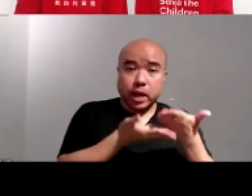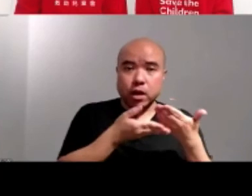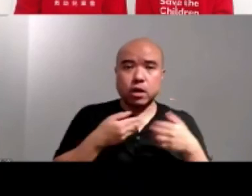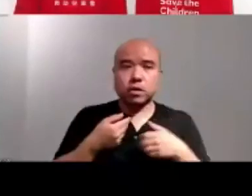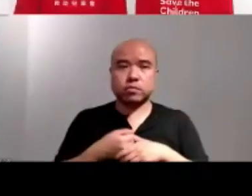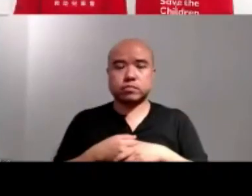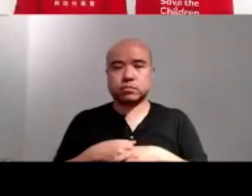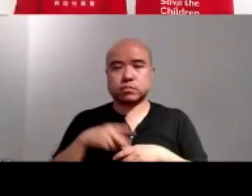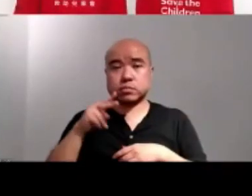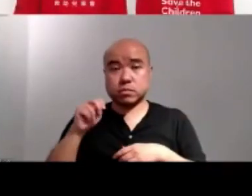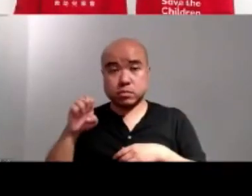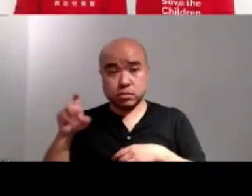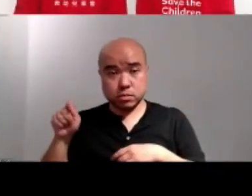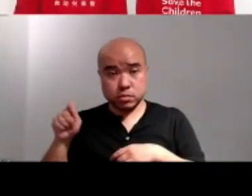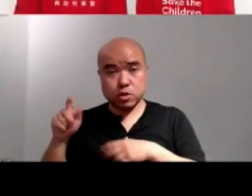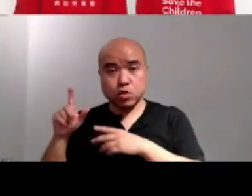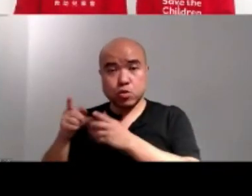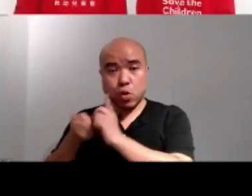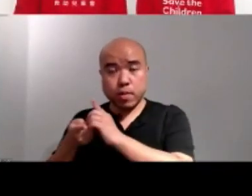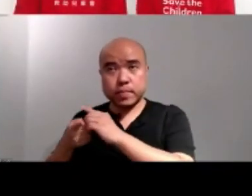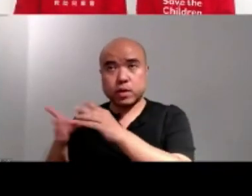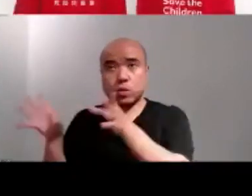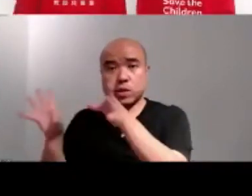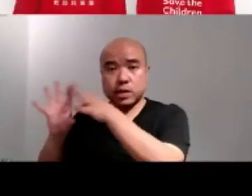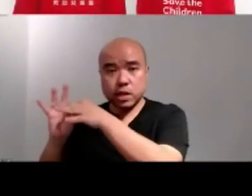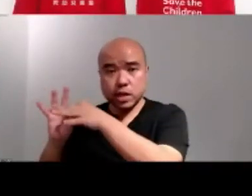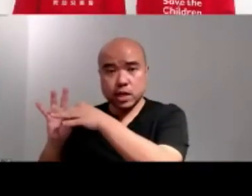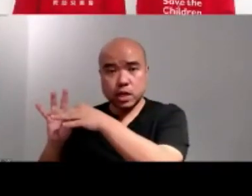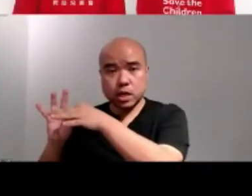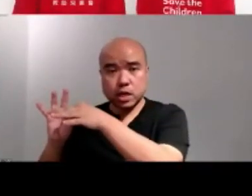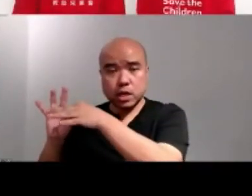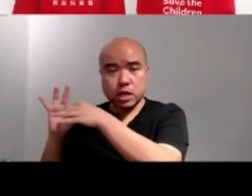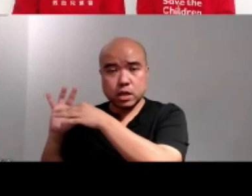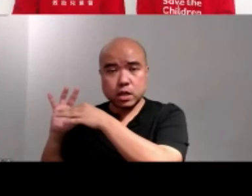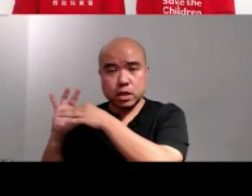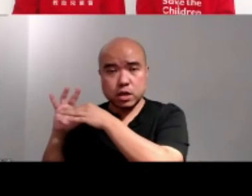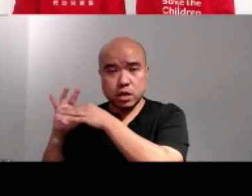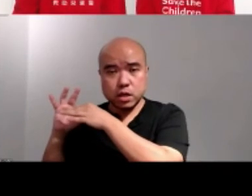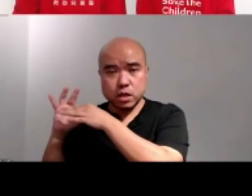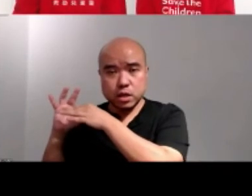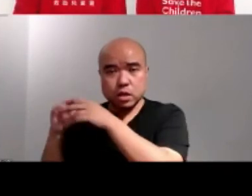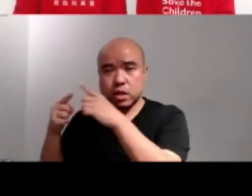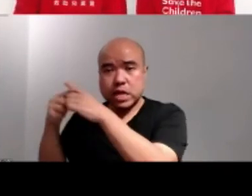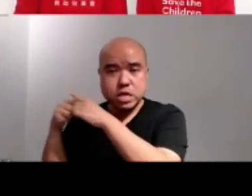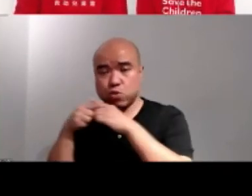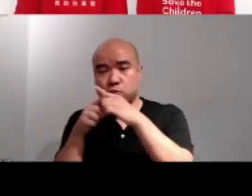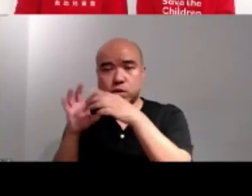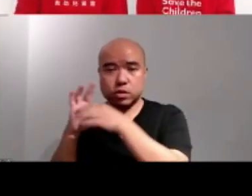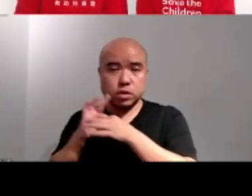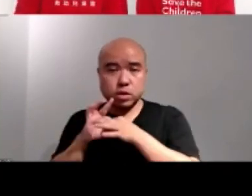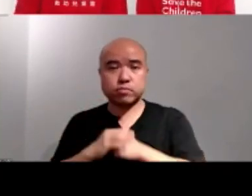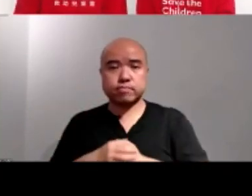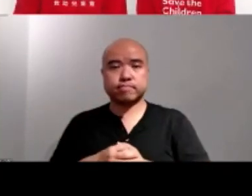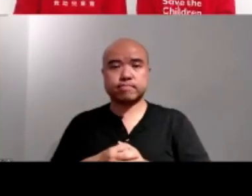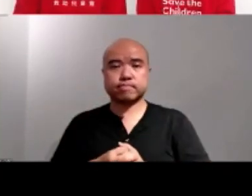Net means network, interconnectedness among individuals. We aim